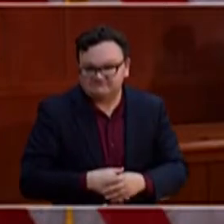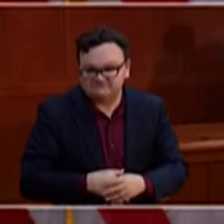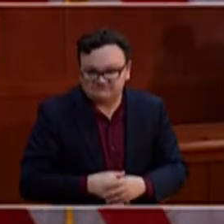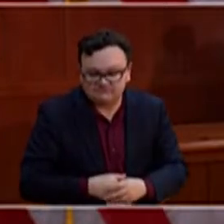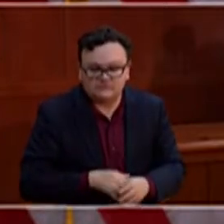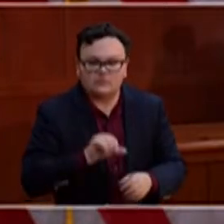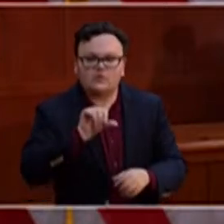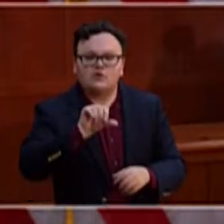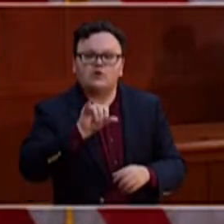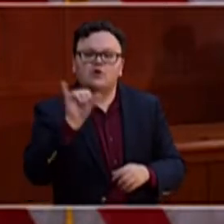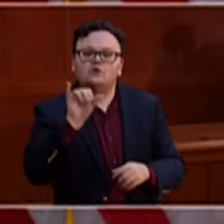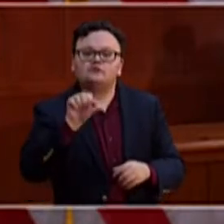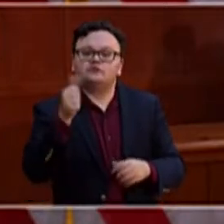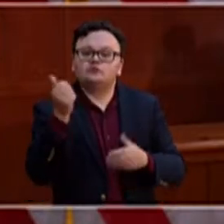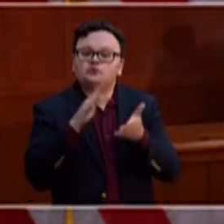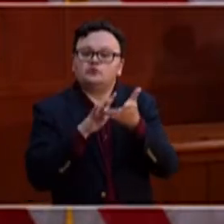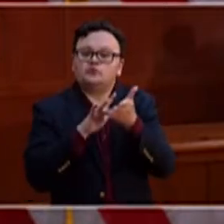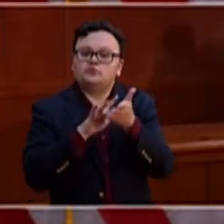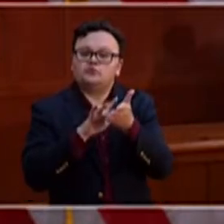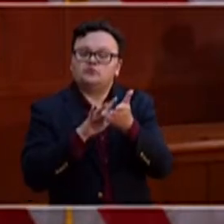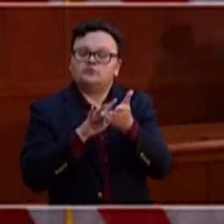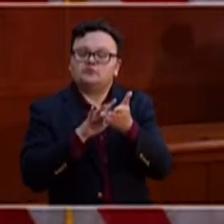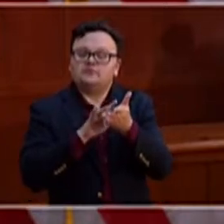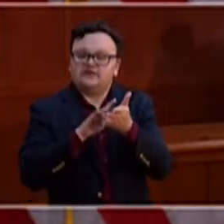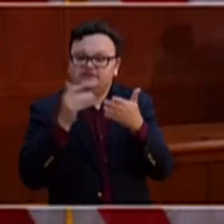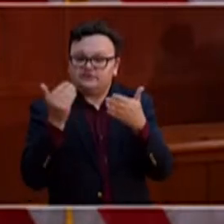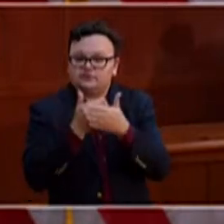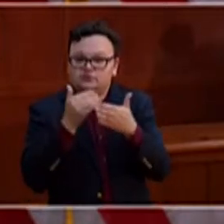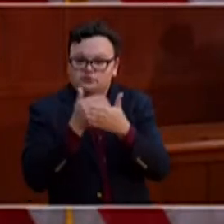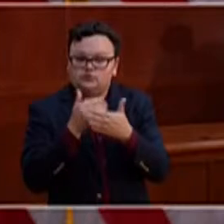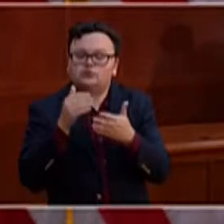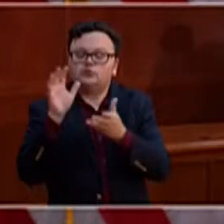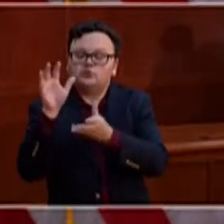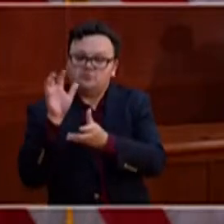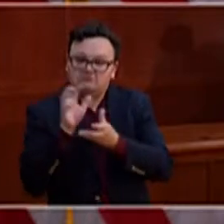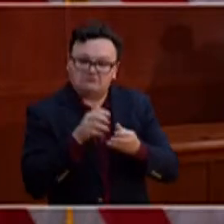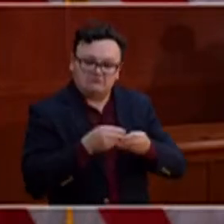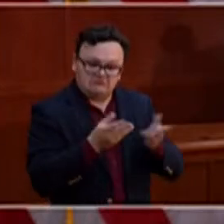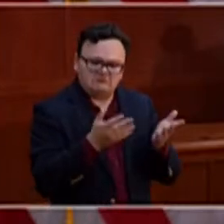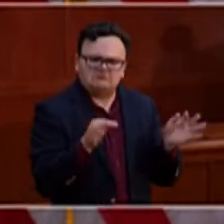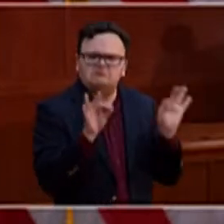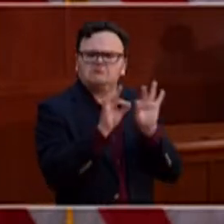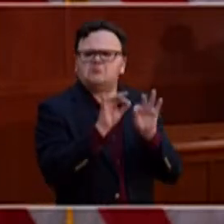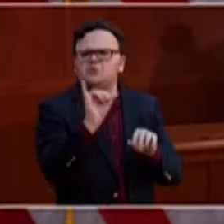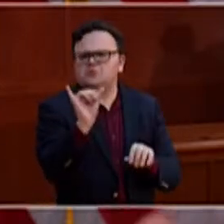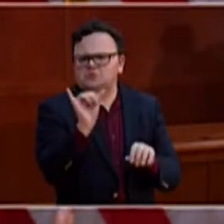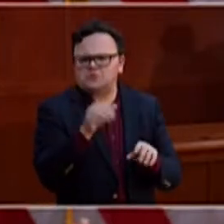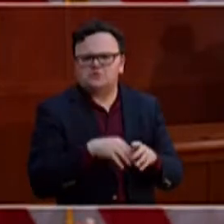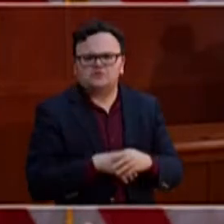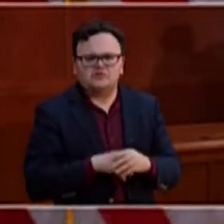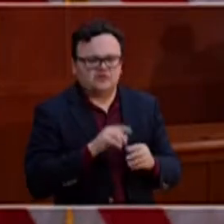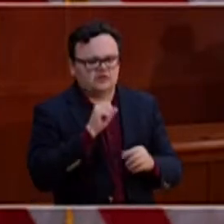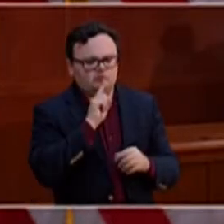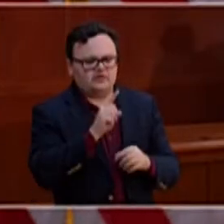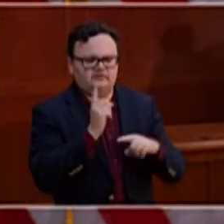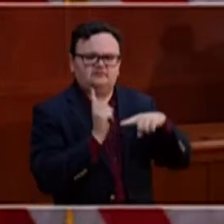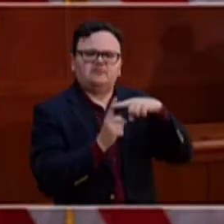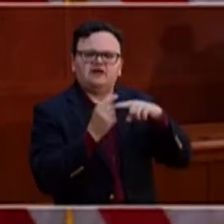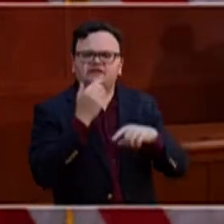remdesivir, some of these other things have been important, but I think that's the one thing that as they look at what's going, and look, this is good news when you